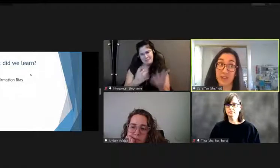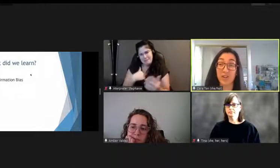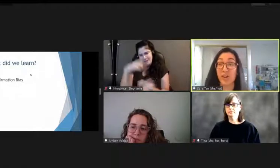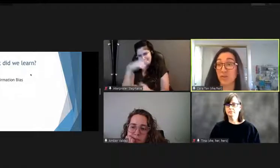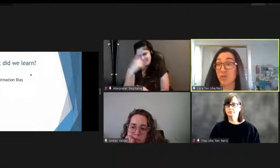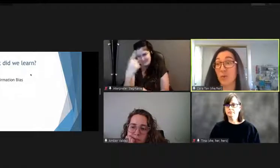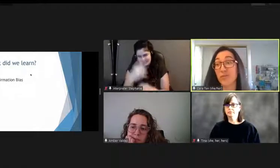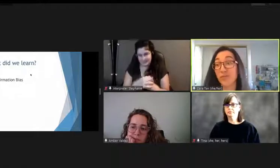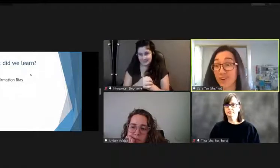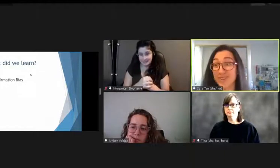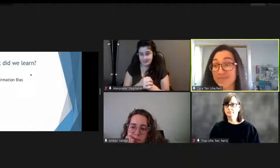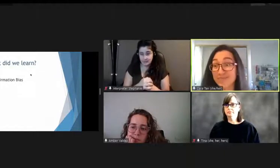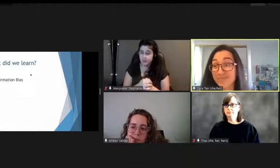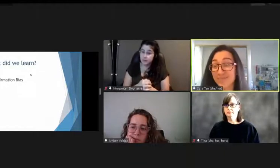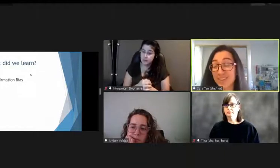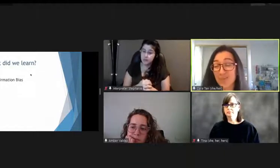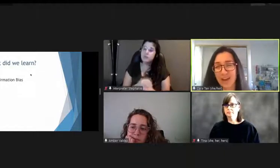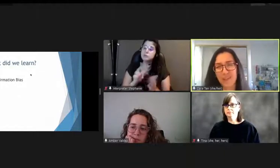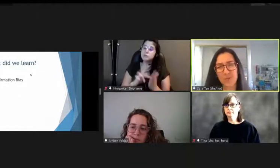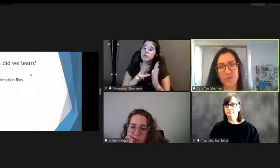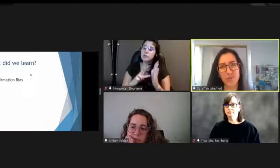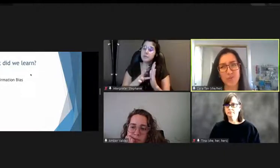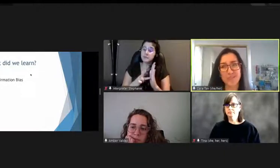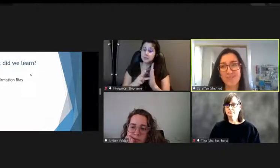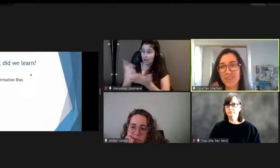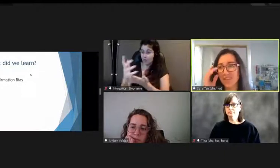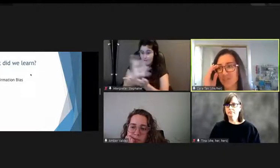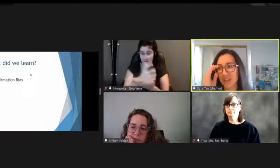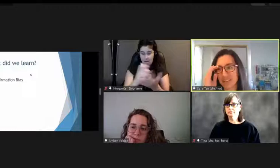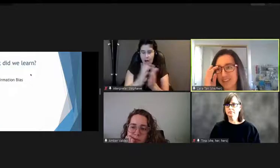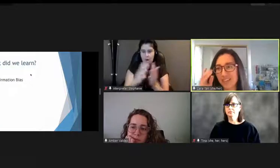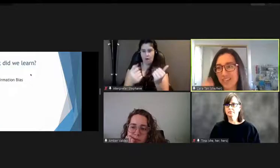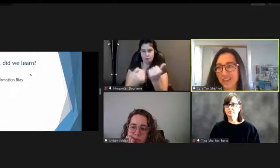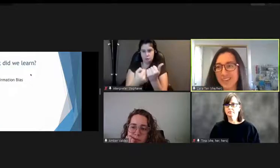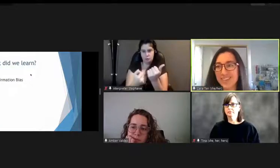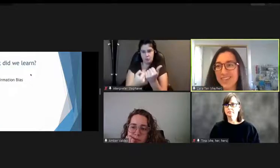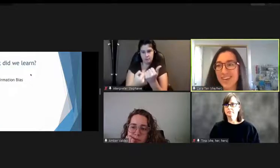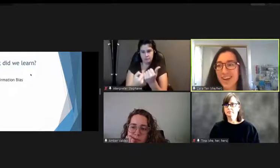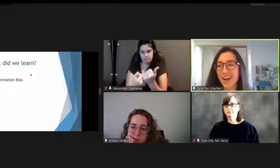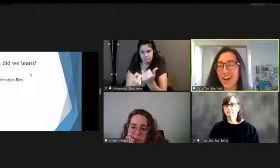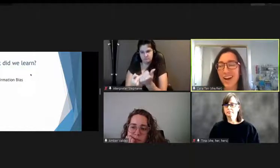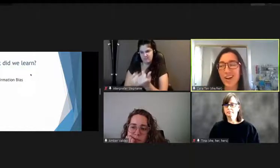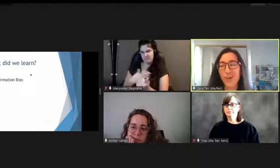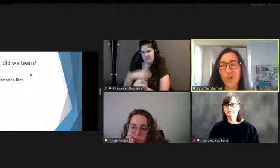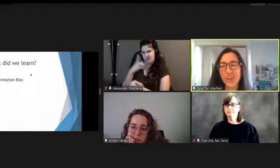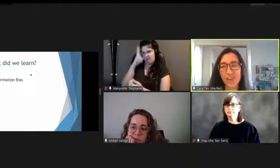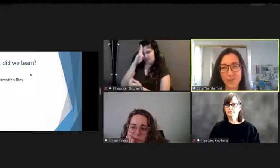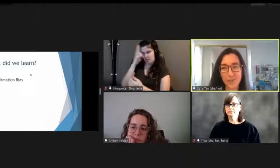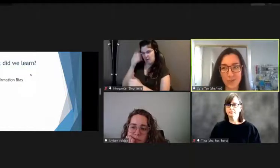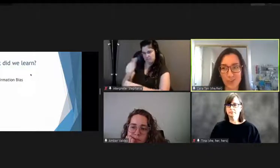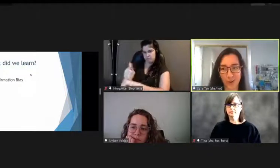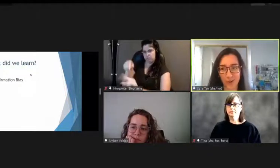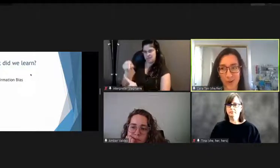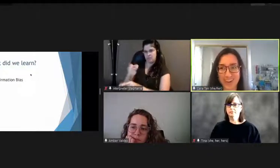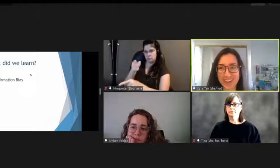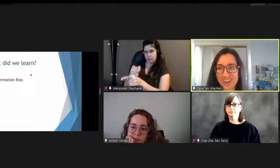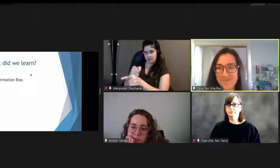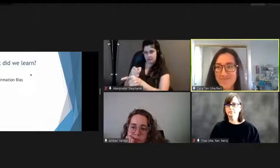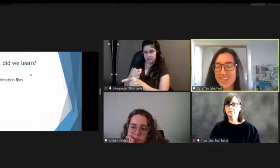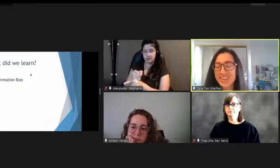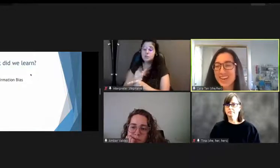I found a lot of support for it, but I haven't proved it. In fact, in science, we never use that